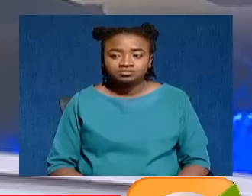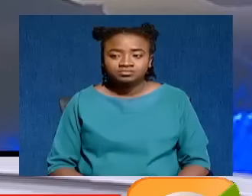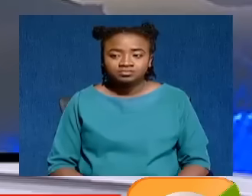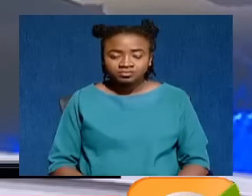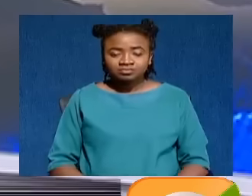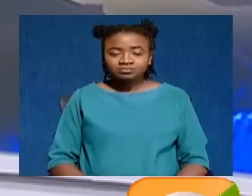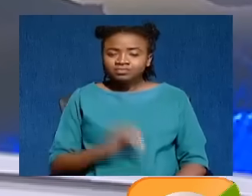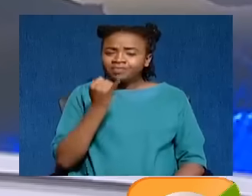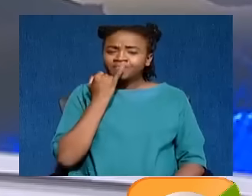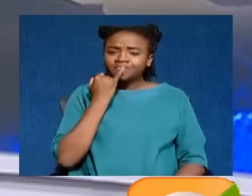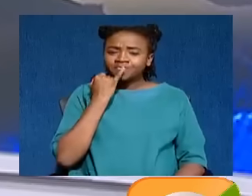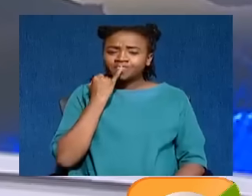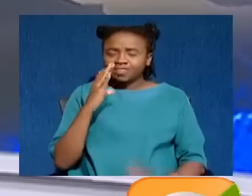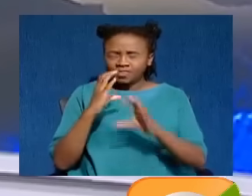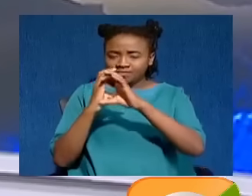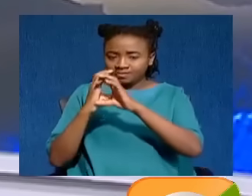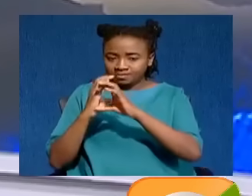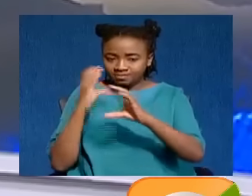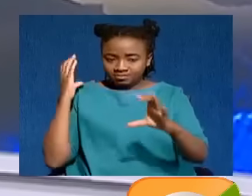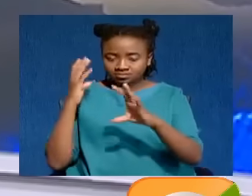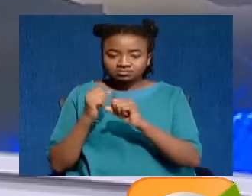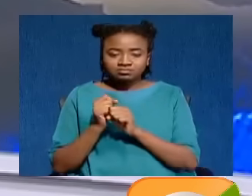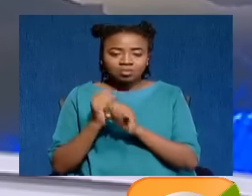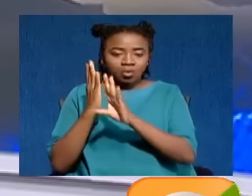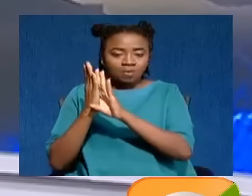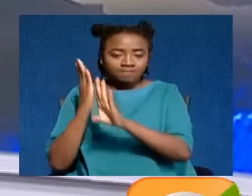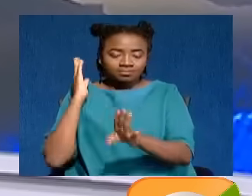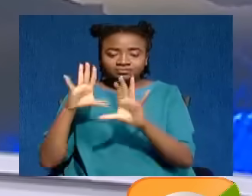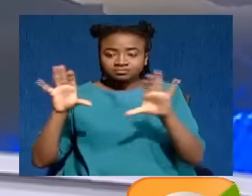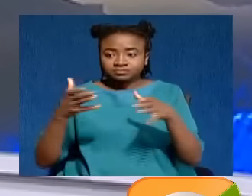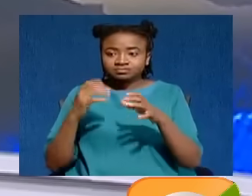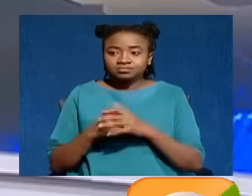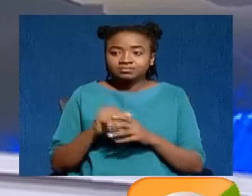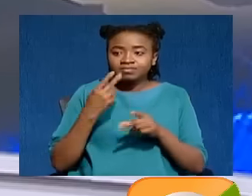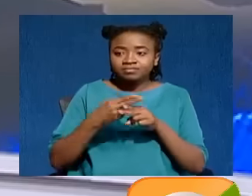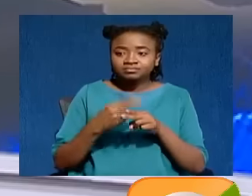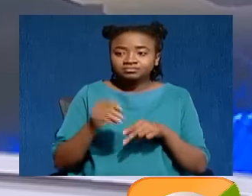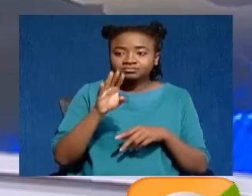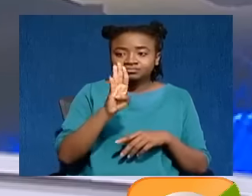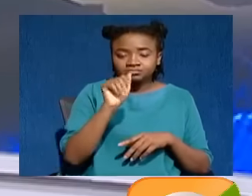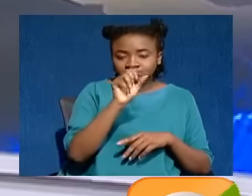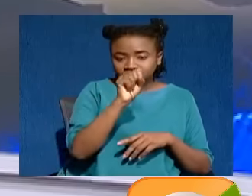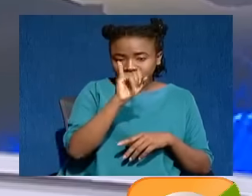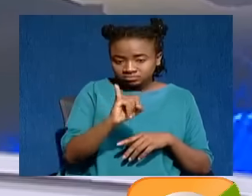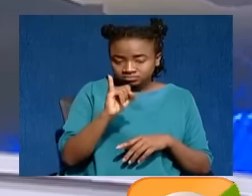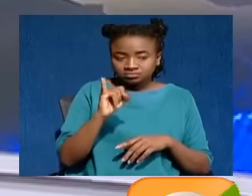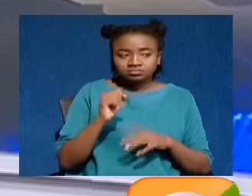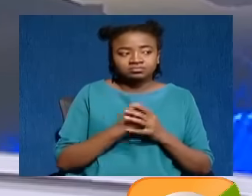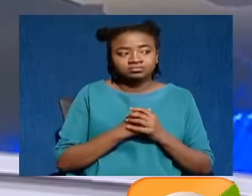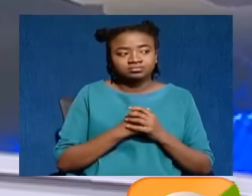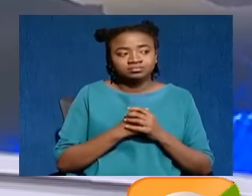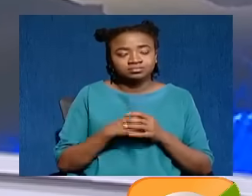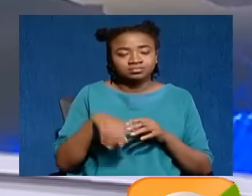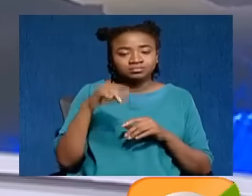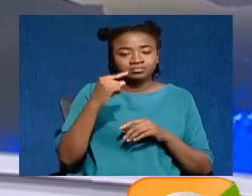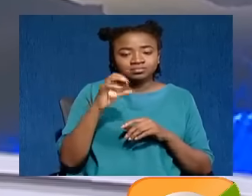Electric bus assembler Basigo, in partnership with Kenya vehicle manufacturers, has unveiled the country's next generation of electric buses.